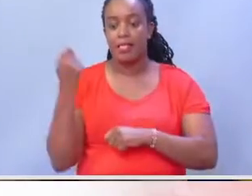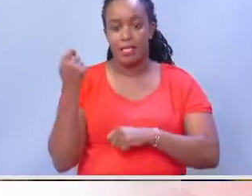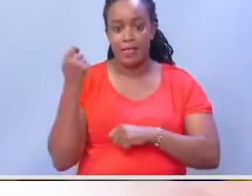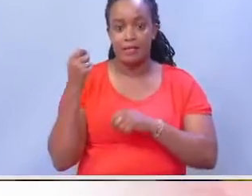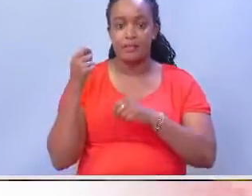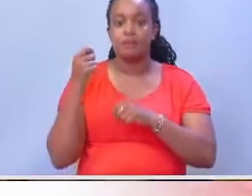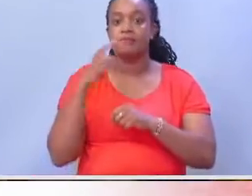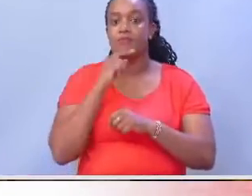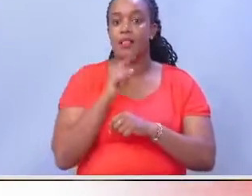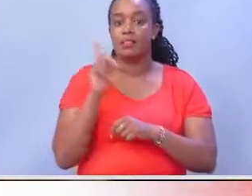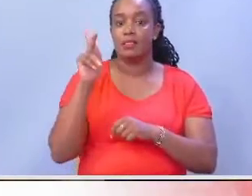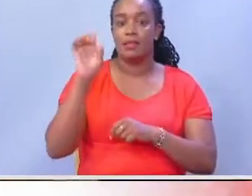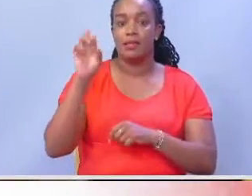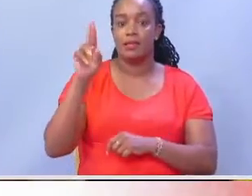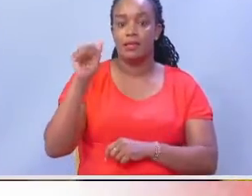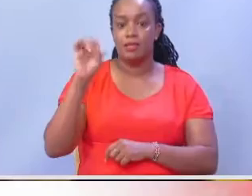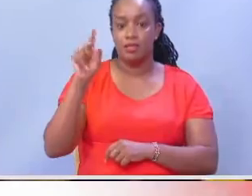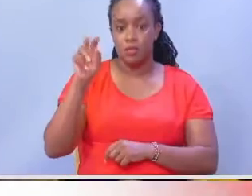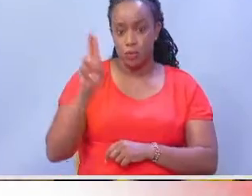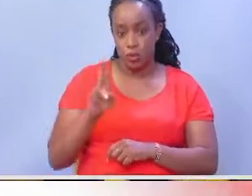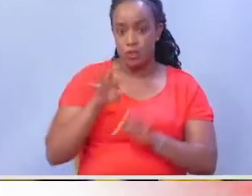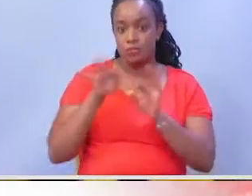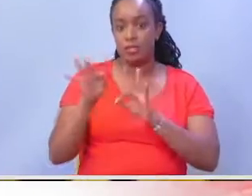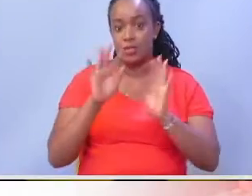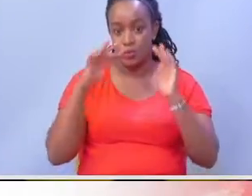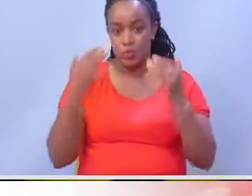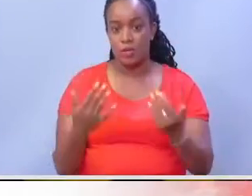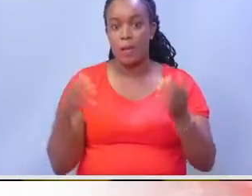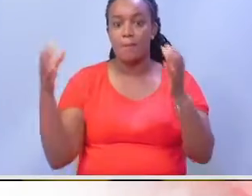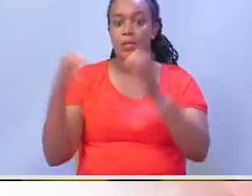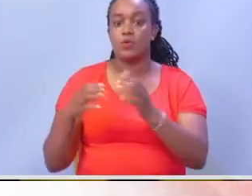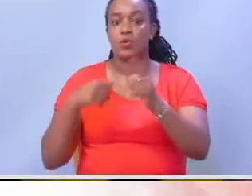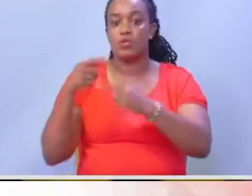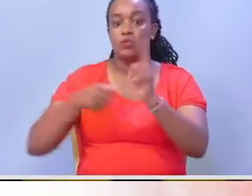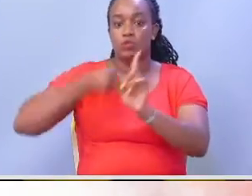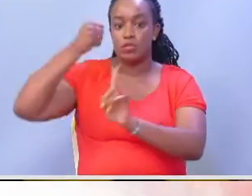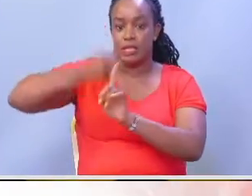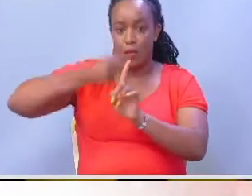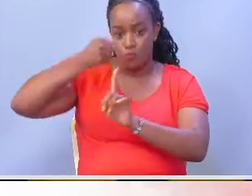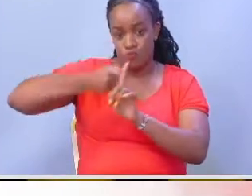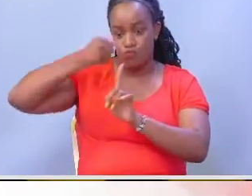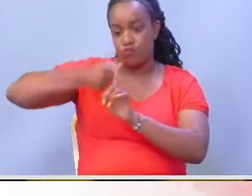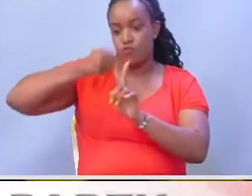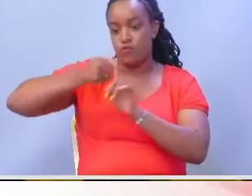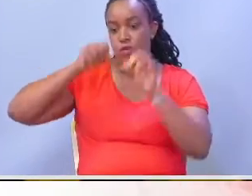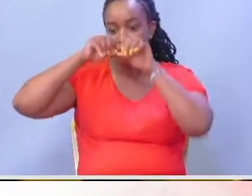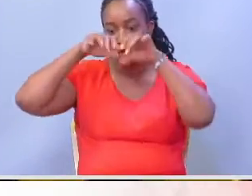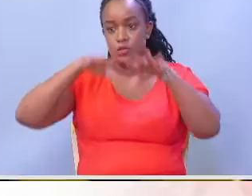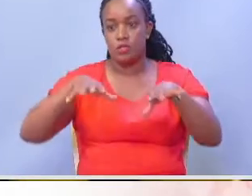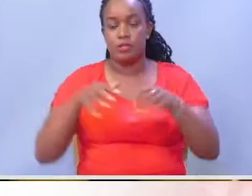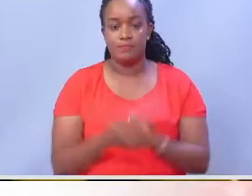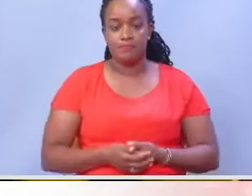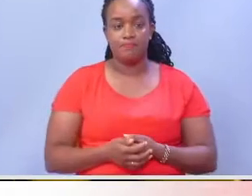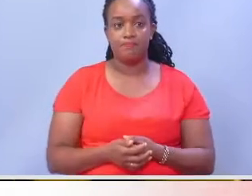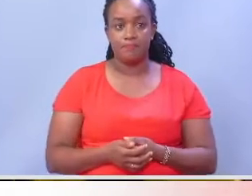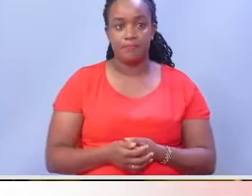the party will continue to champion for devolution. The party will vigorously fight for transfer of more resources to